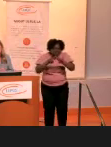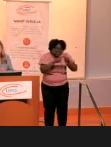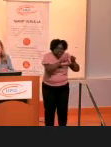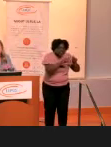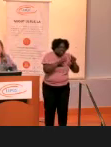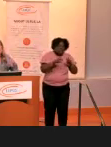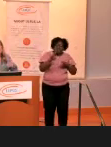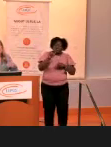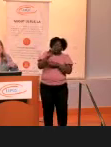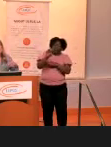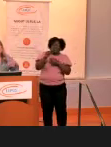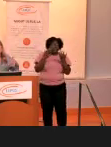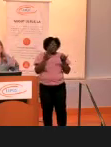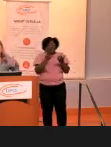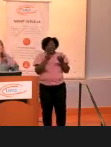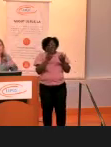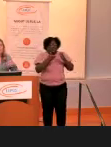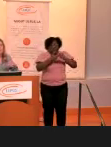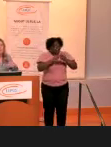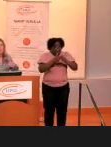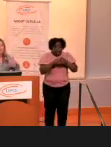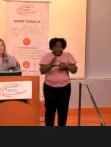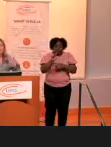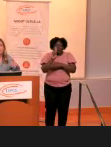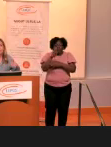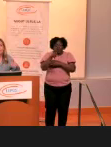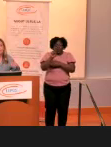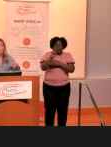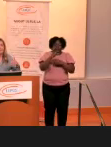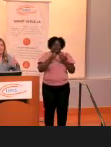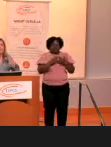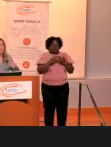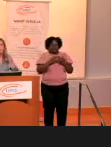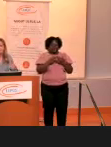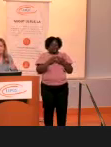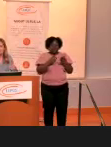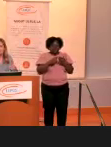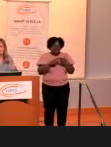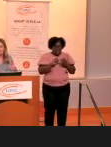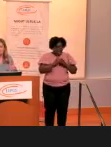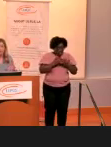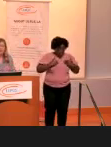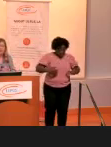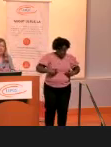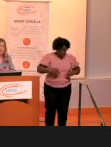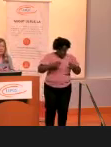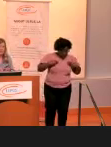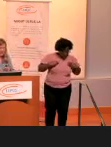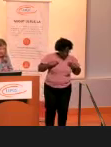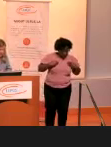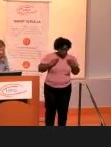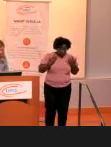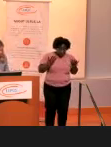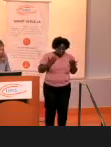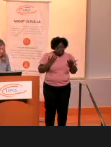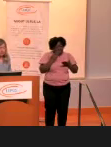lupus trials, is everyone defines response a little bit differently. And that's,